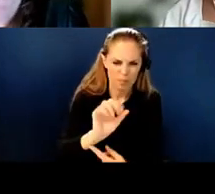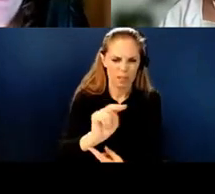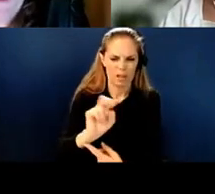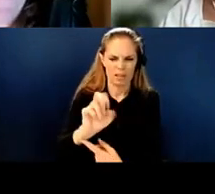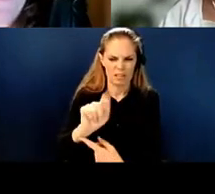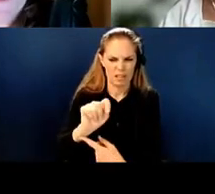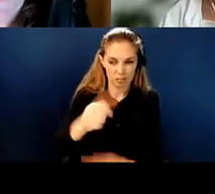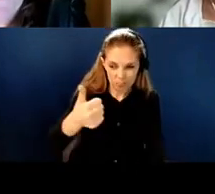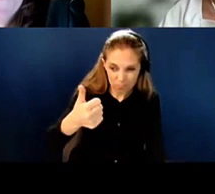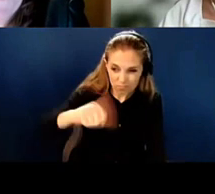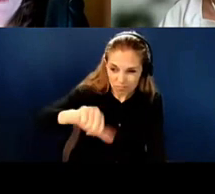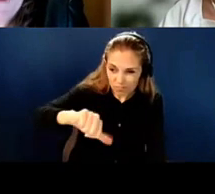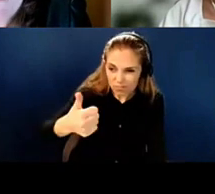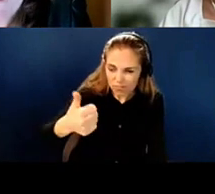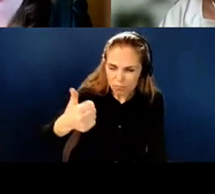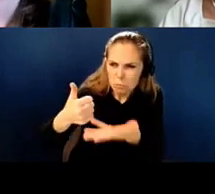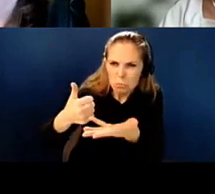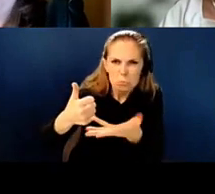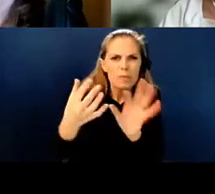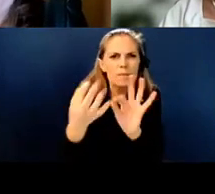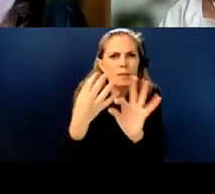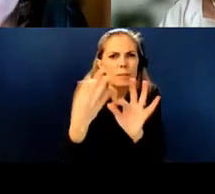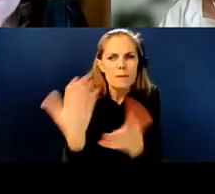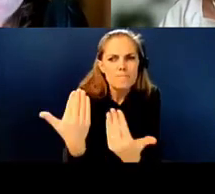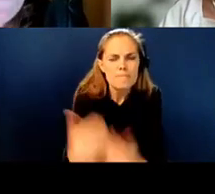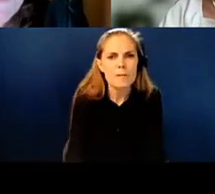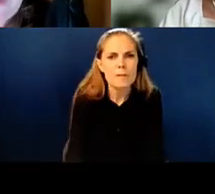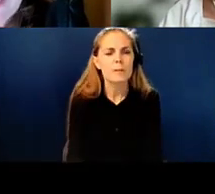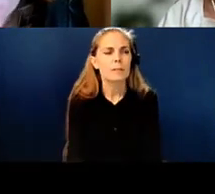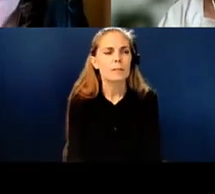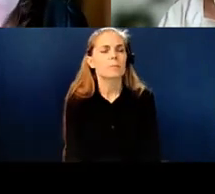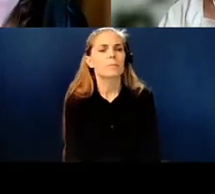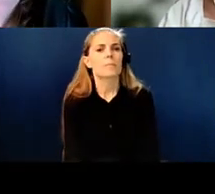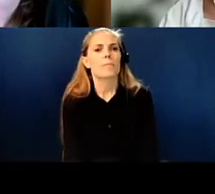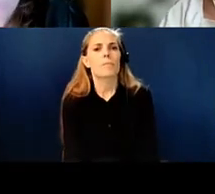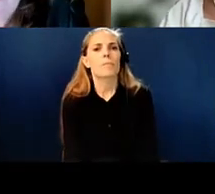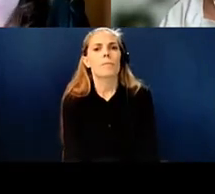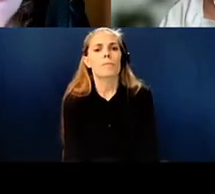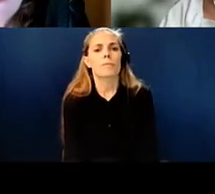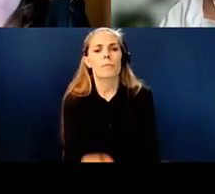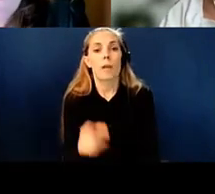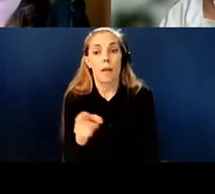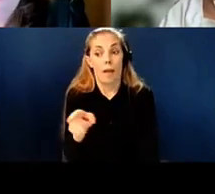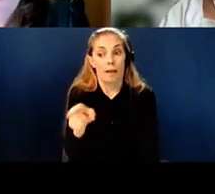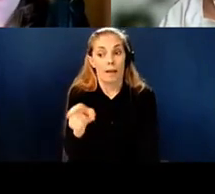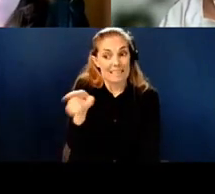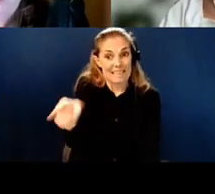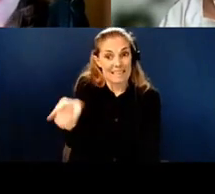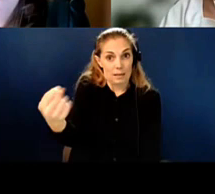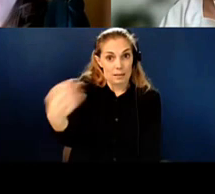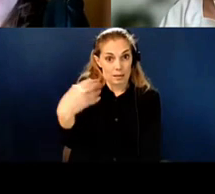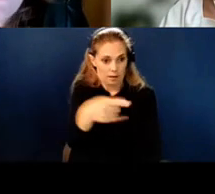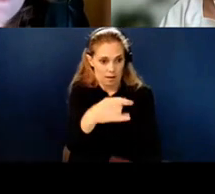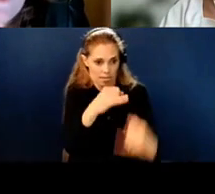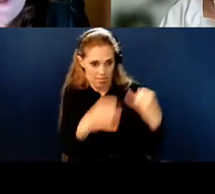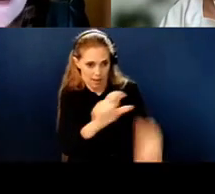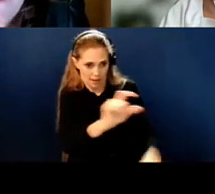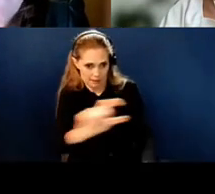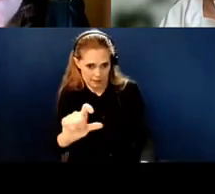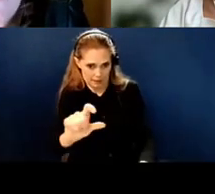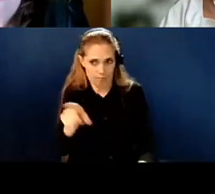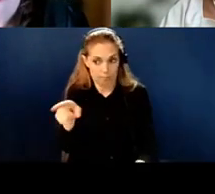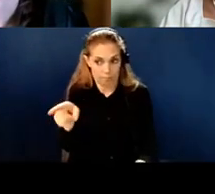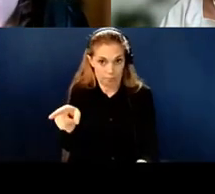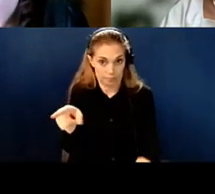and I'm looking for some more ideas. And so that last point was one of his. And I have to tell you the truth, I don't really know a lot